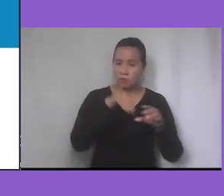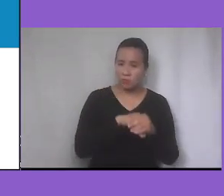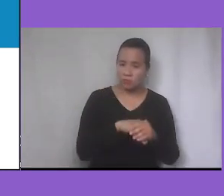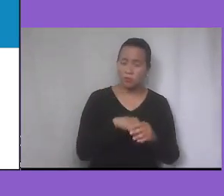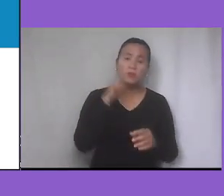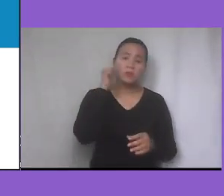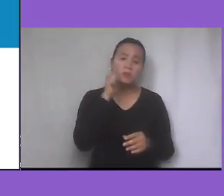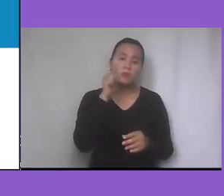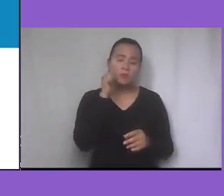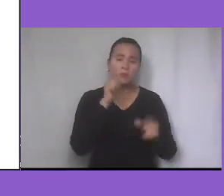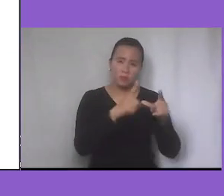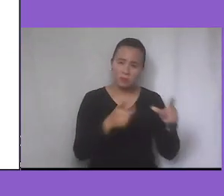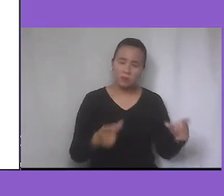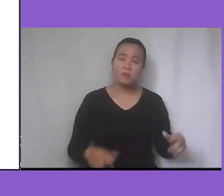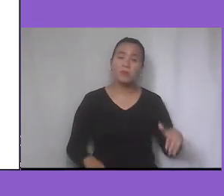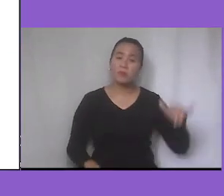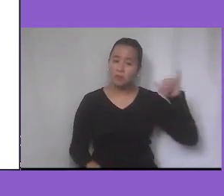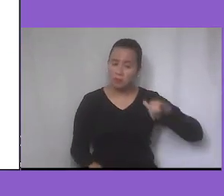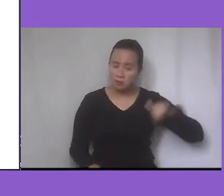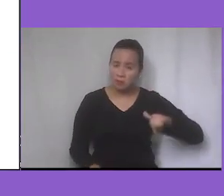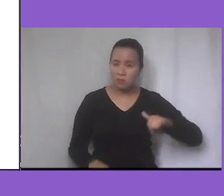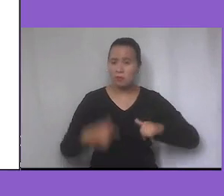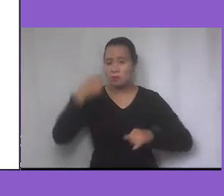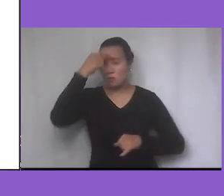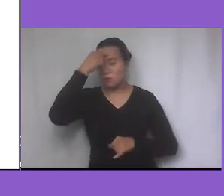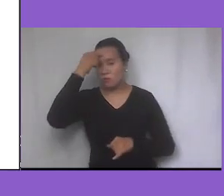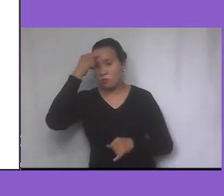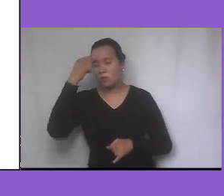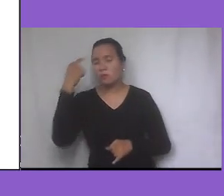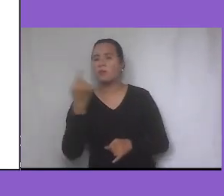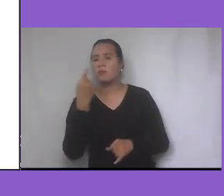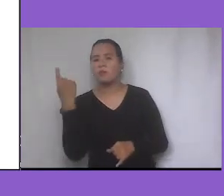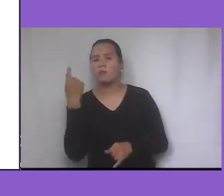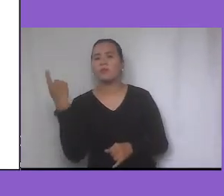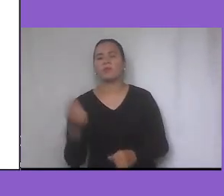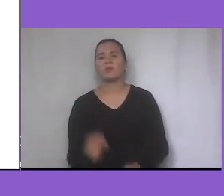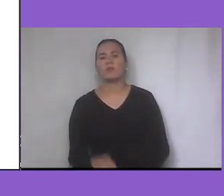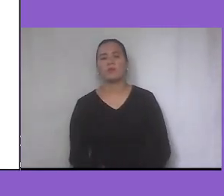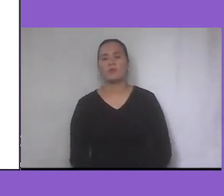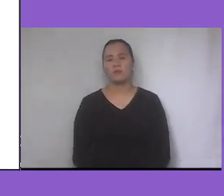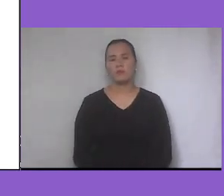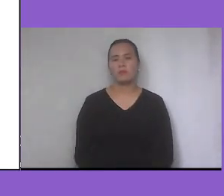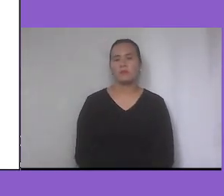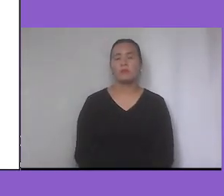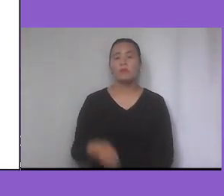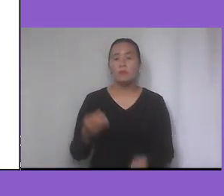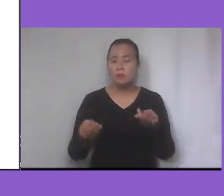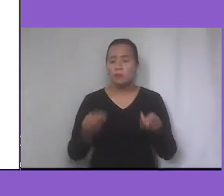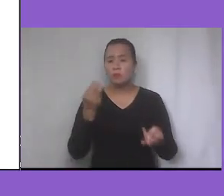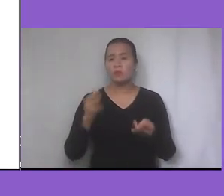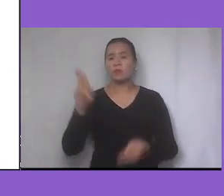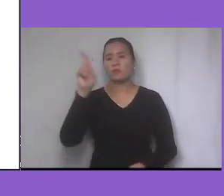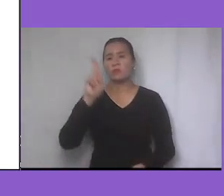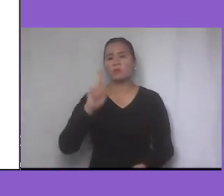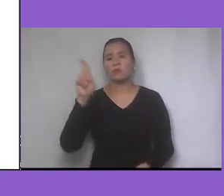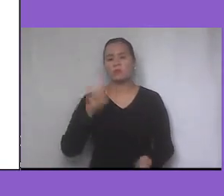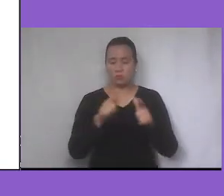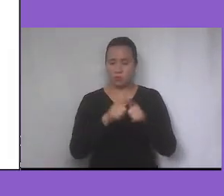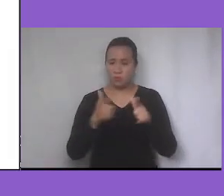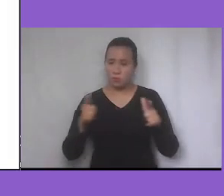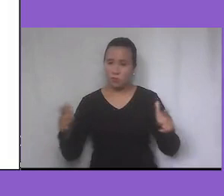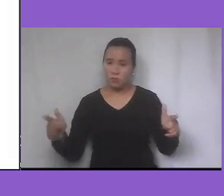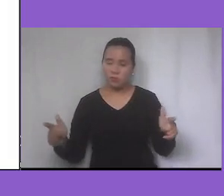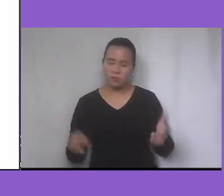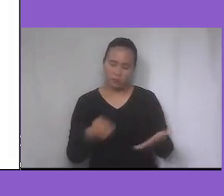yan? Siyempre, kasi paulit-ulit. And so, we are able to maybe use our language to write letters to